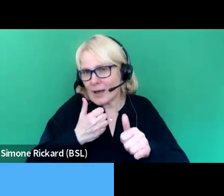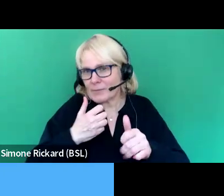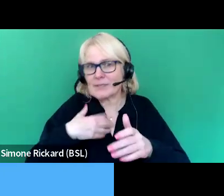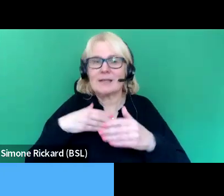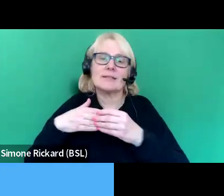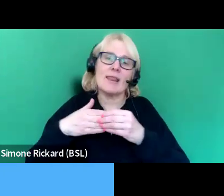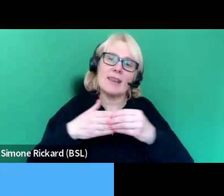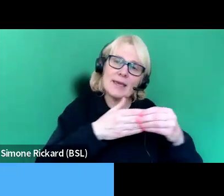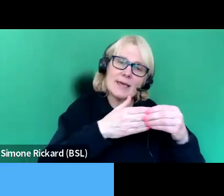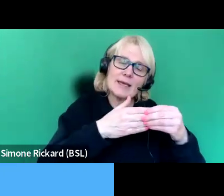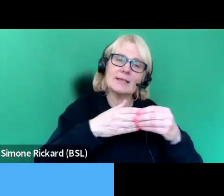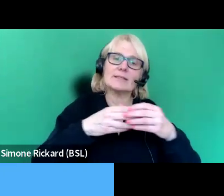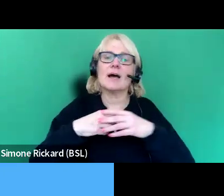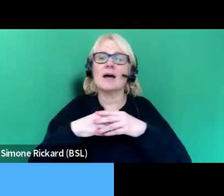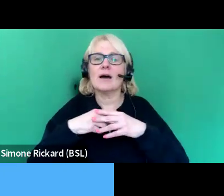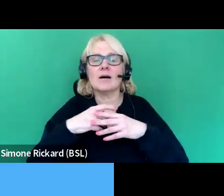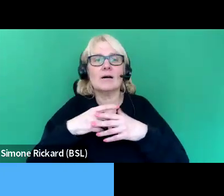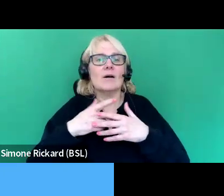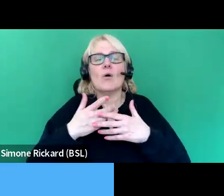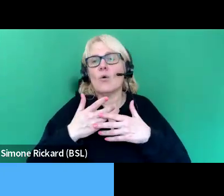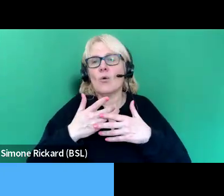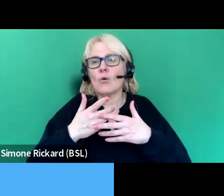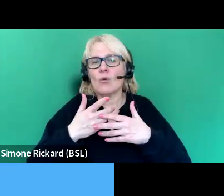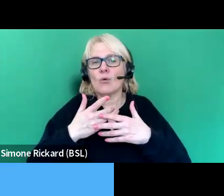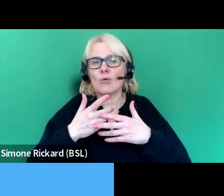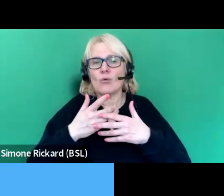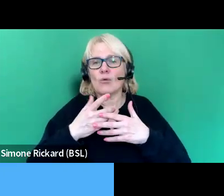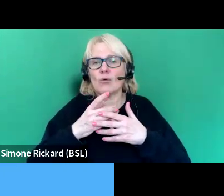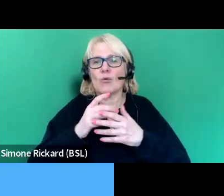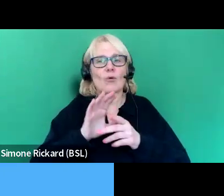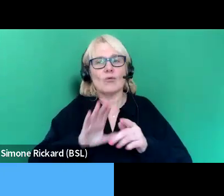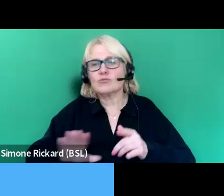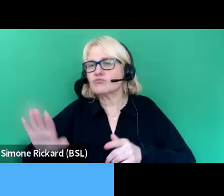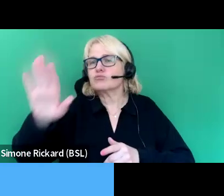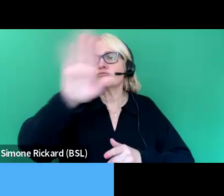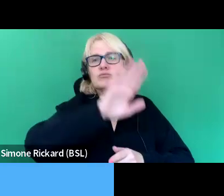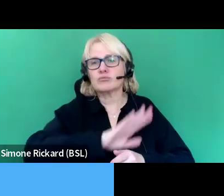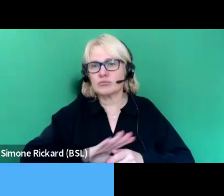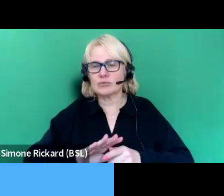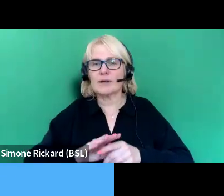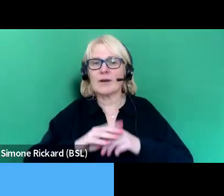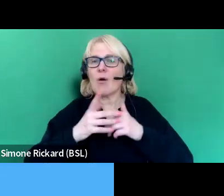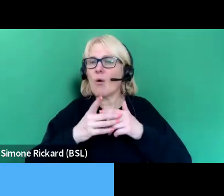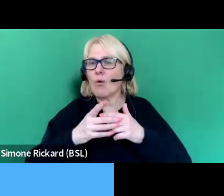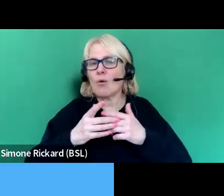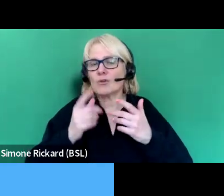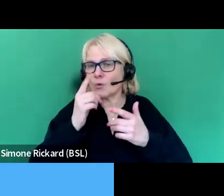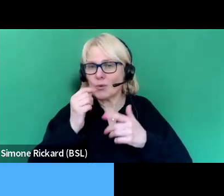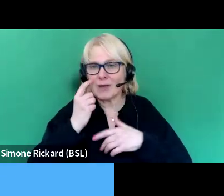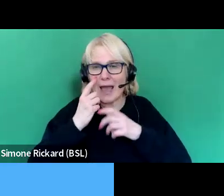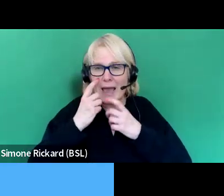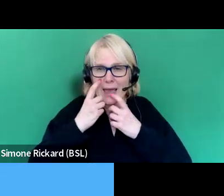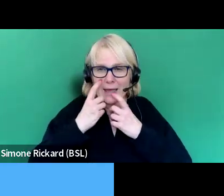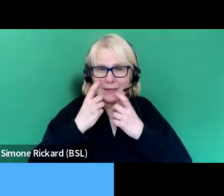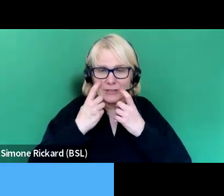leader, or you can filter it by a geographical area, or you can filter it by a particular